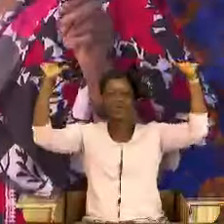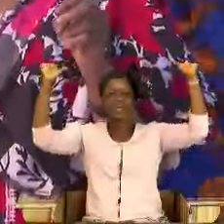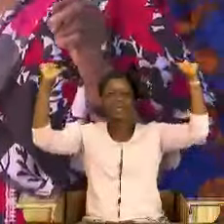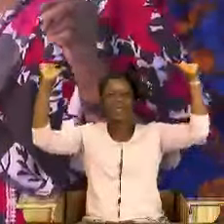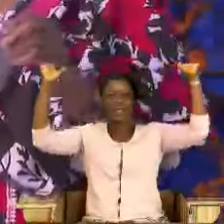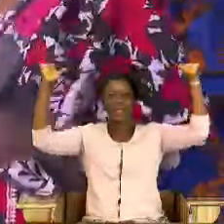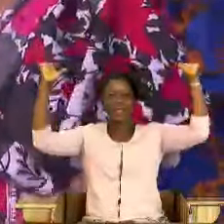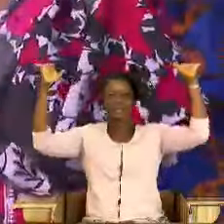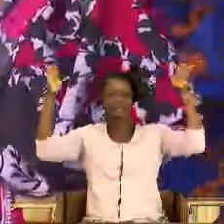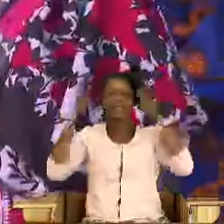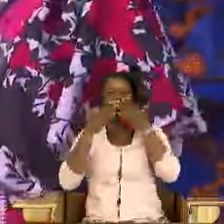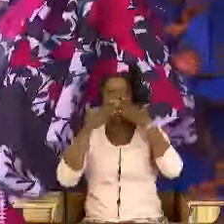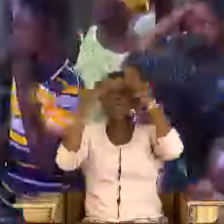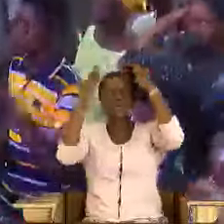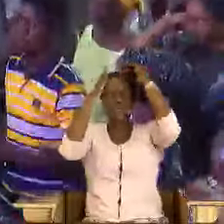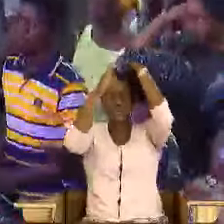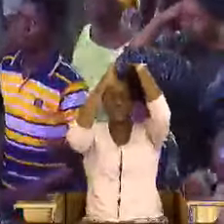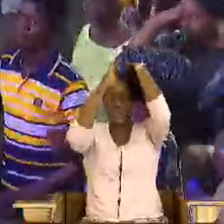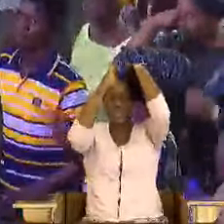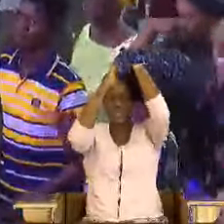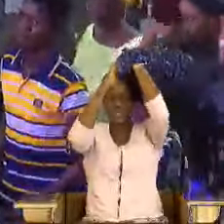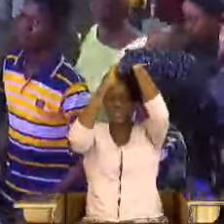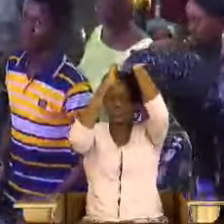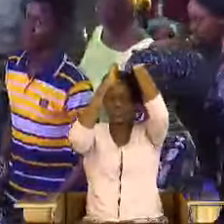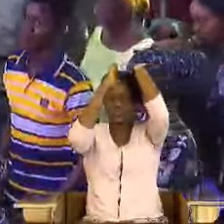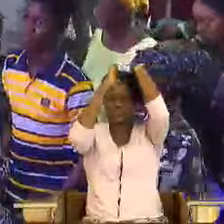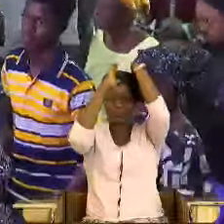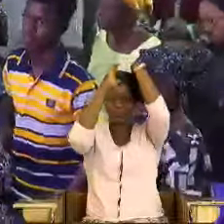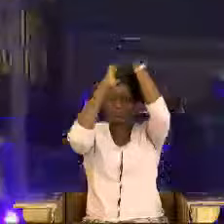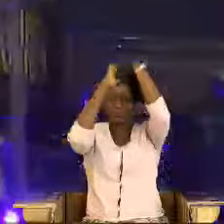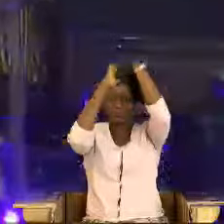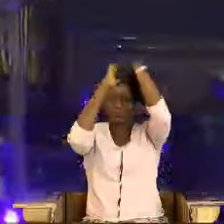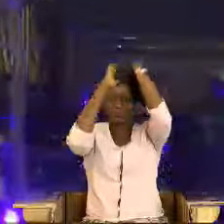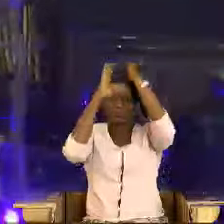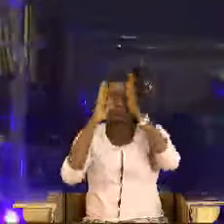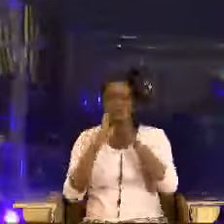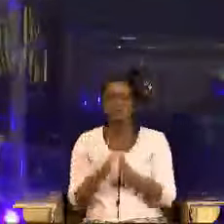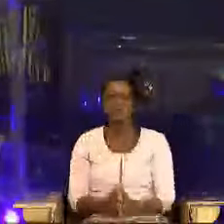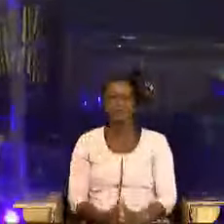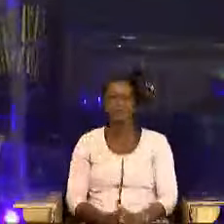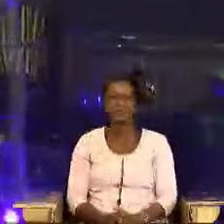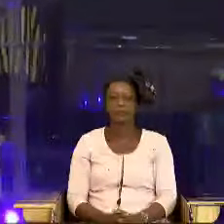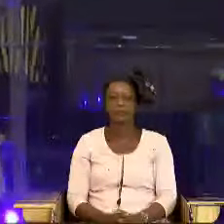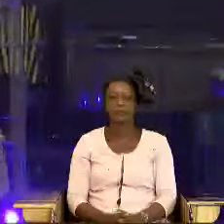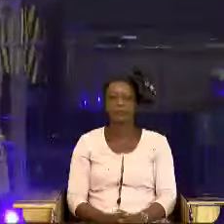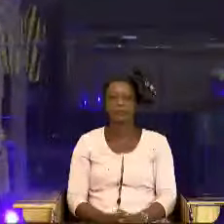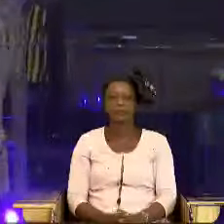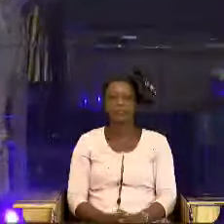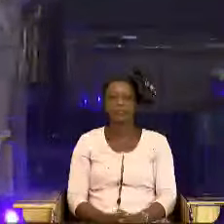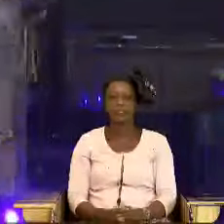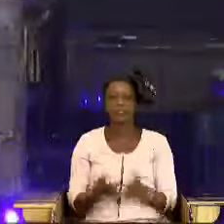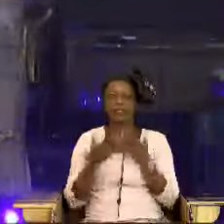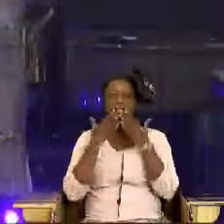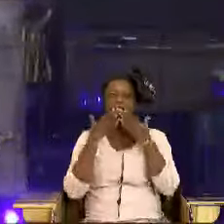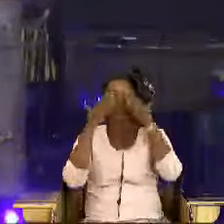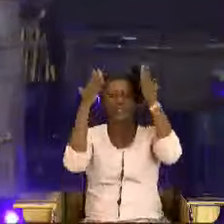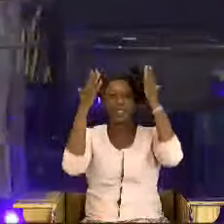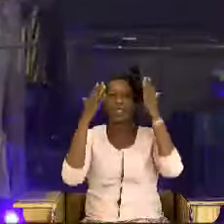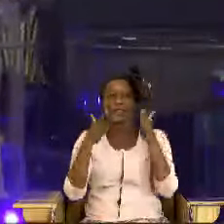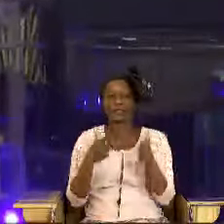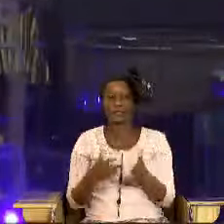yes thank you Father close your eyes begin to appreciate the